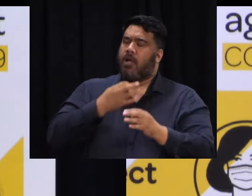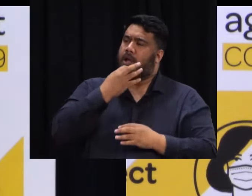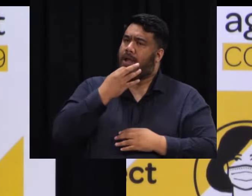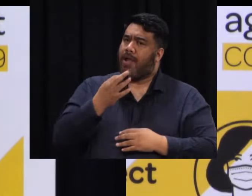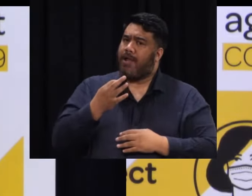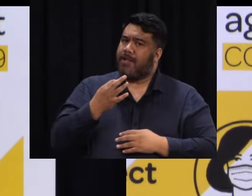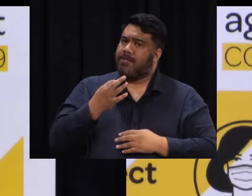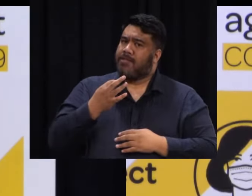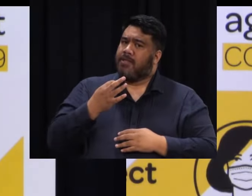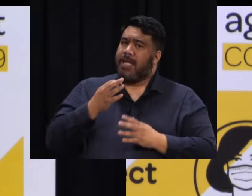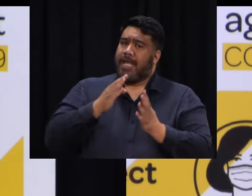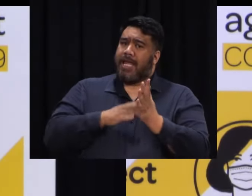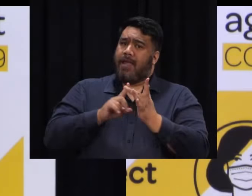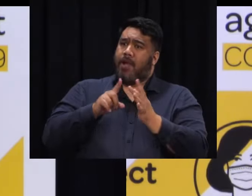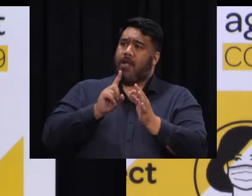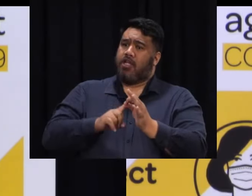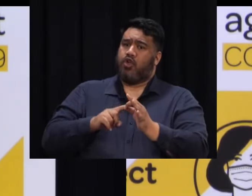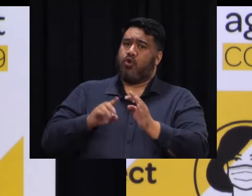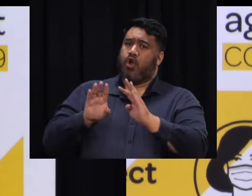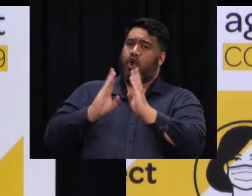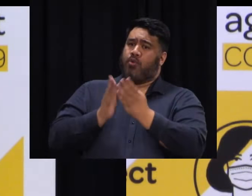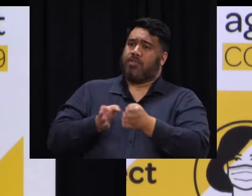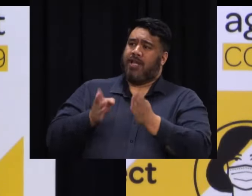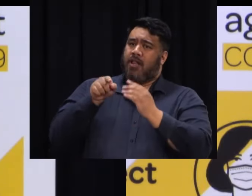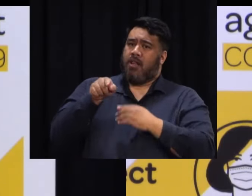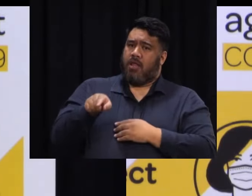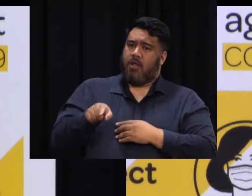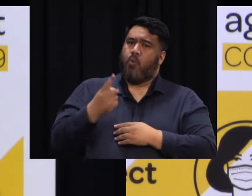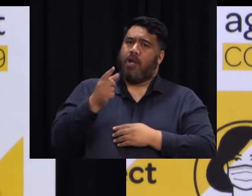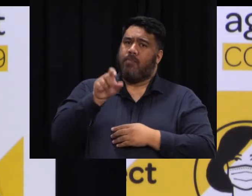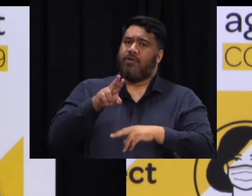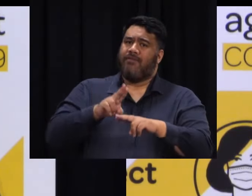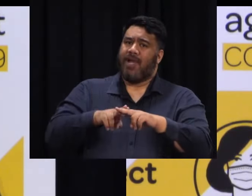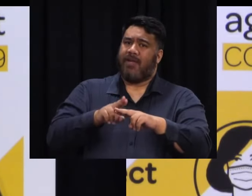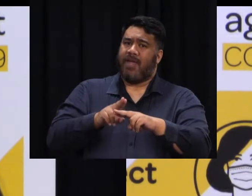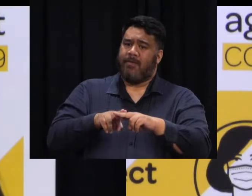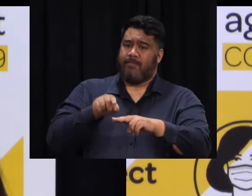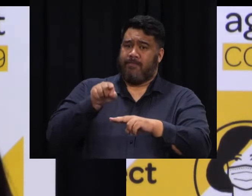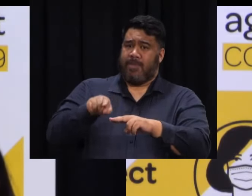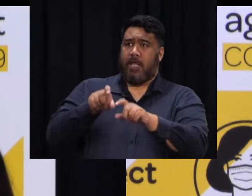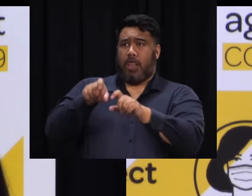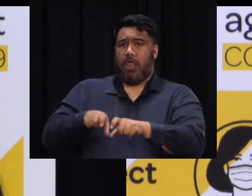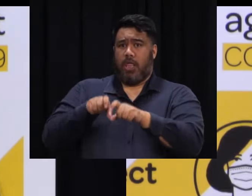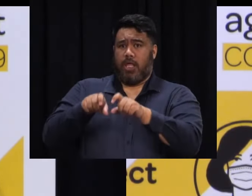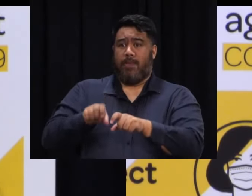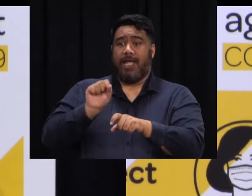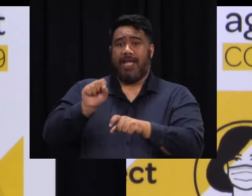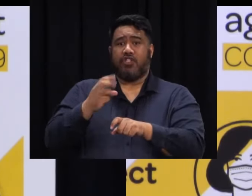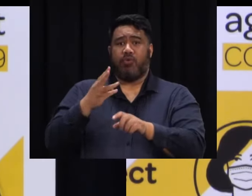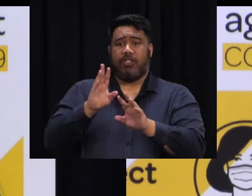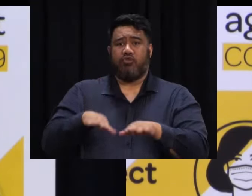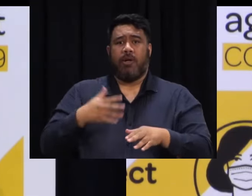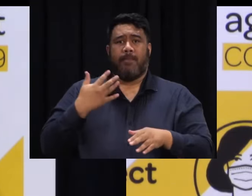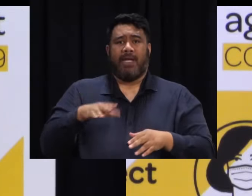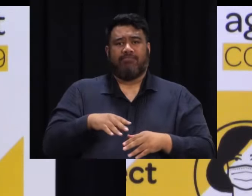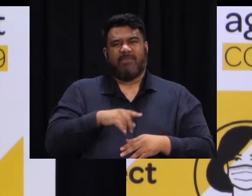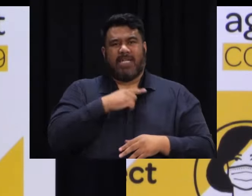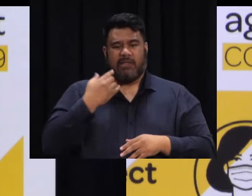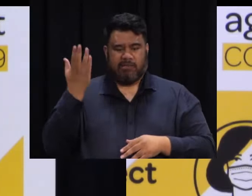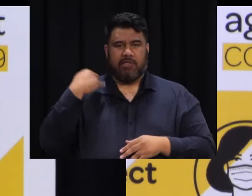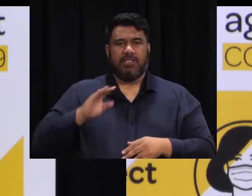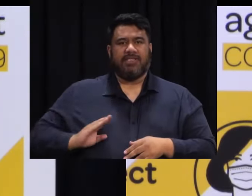support person into MIQ for the father of the 3 children who were killed in Timaru? Forgive me. I'll come to another